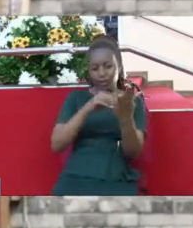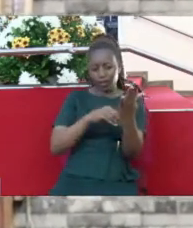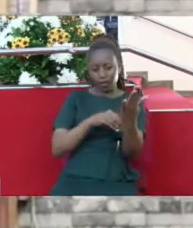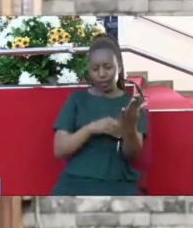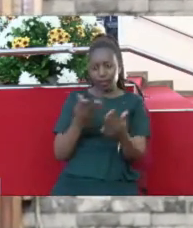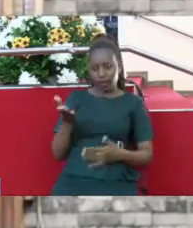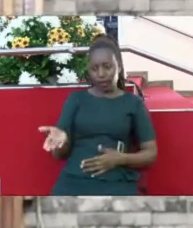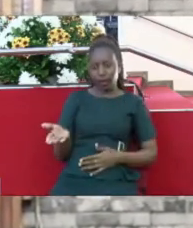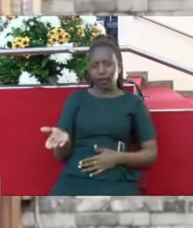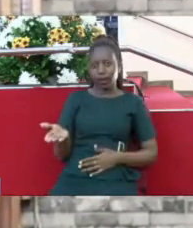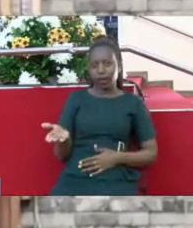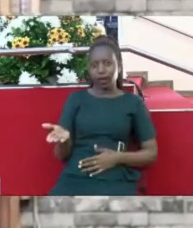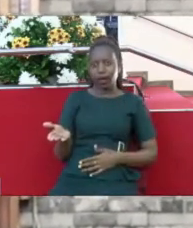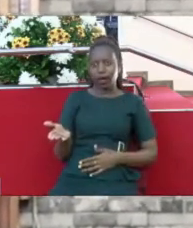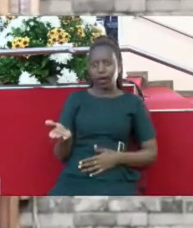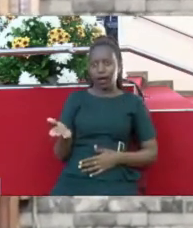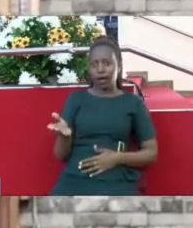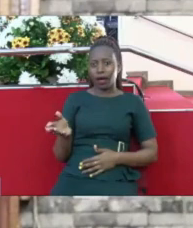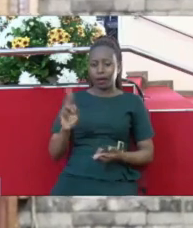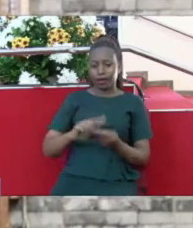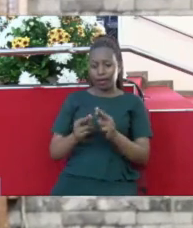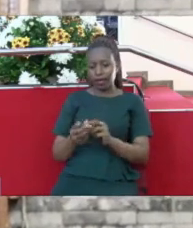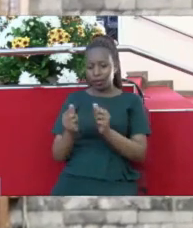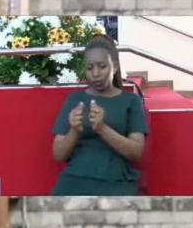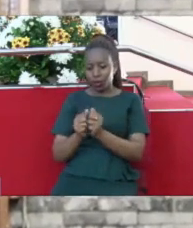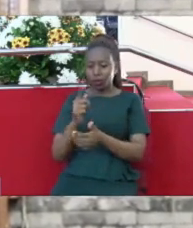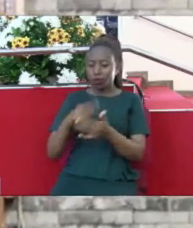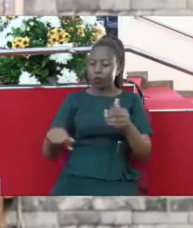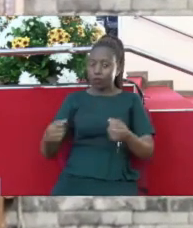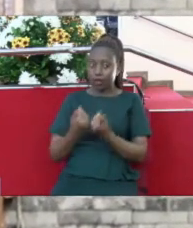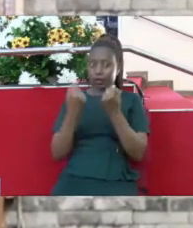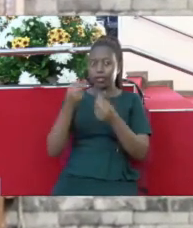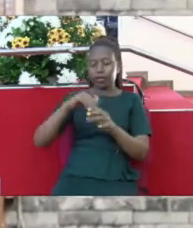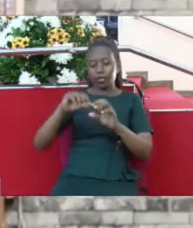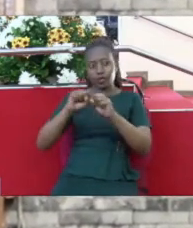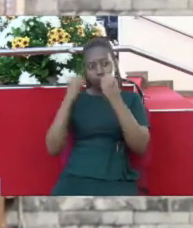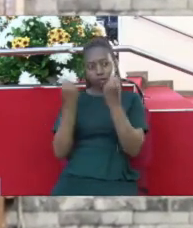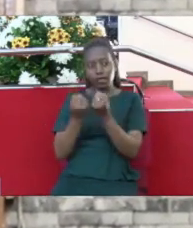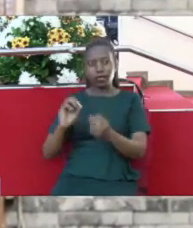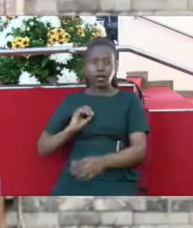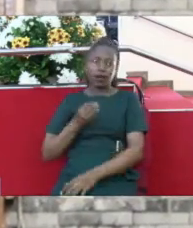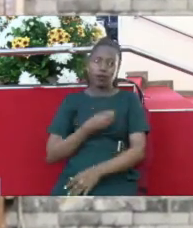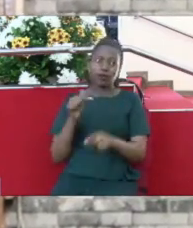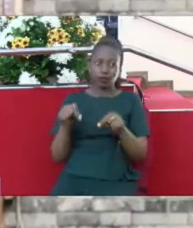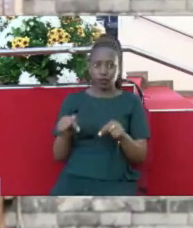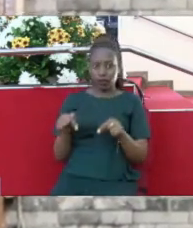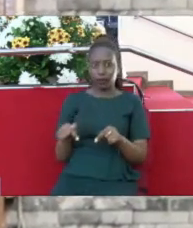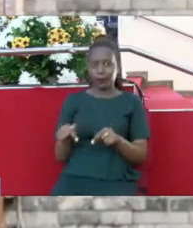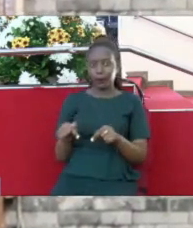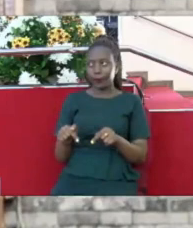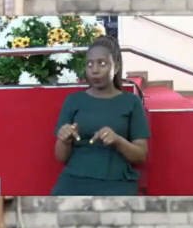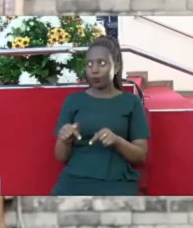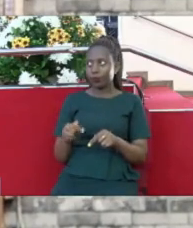that be true of our society today? And without exception, every one of them would go ticking.